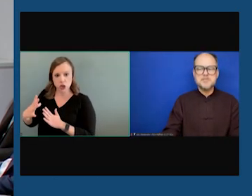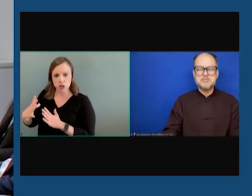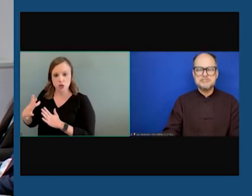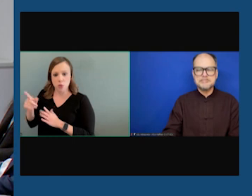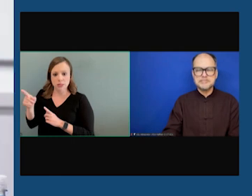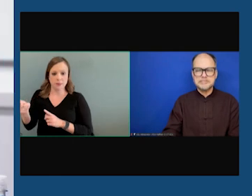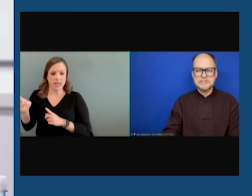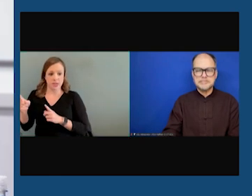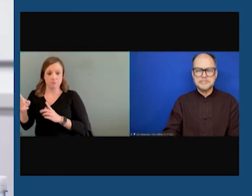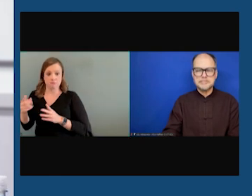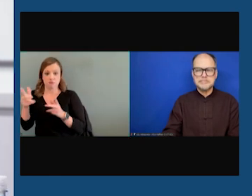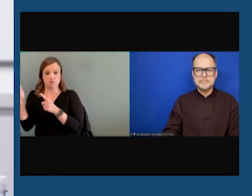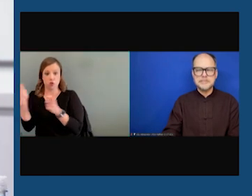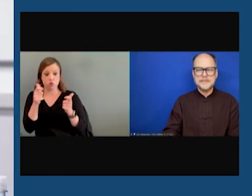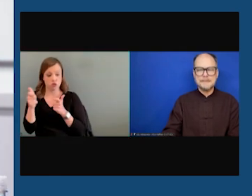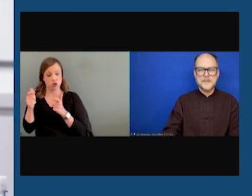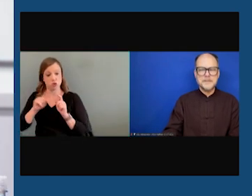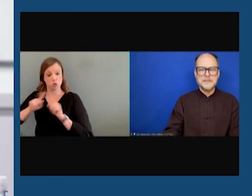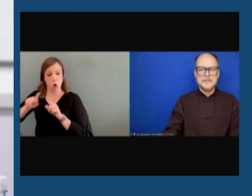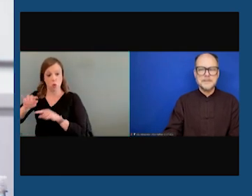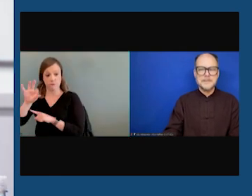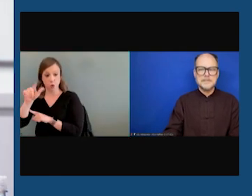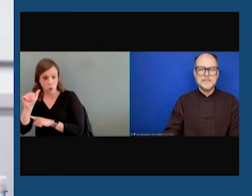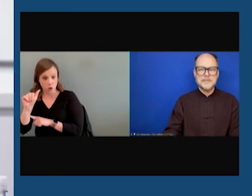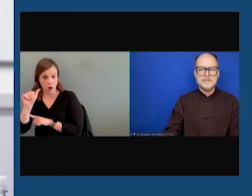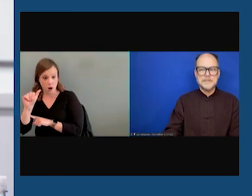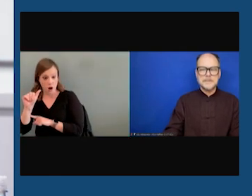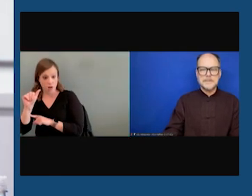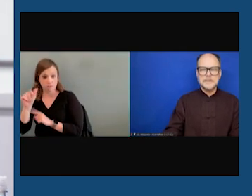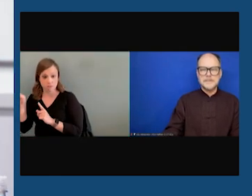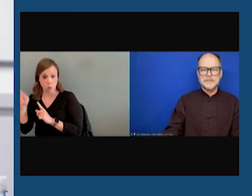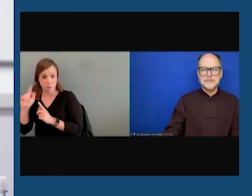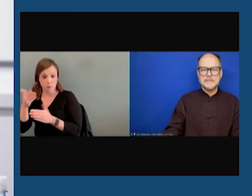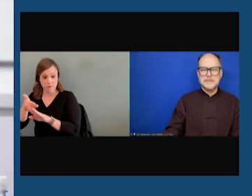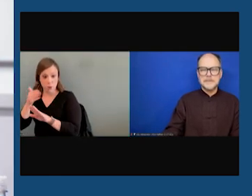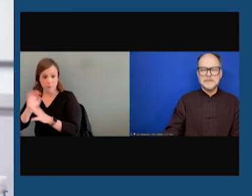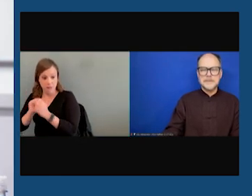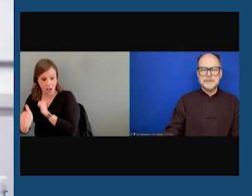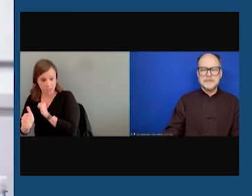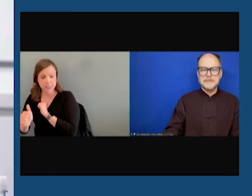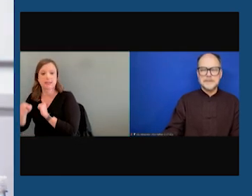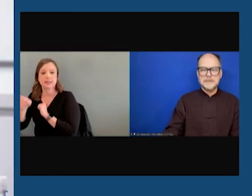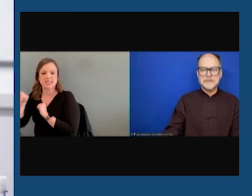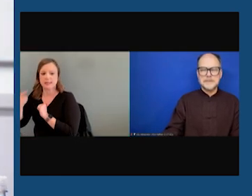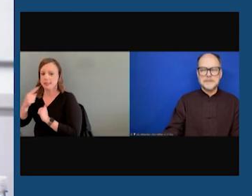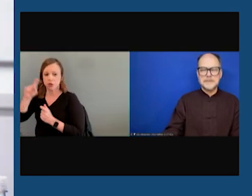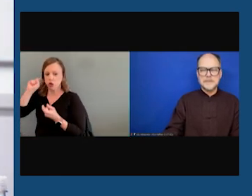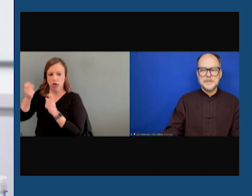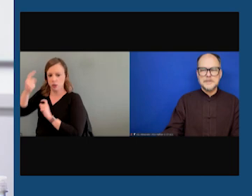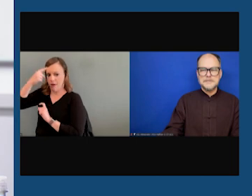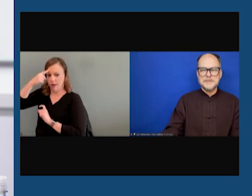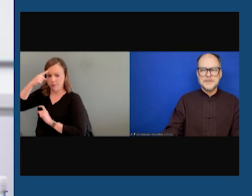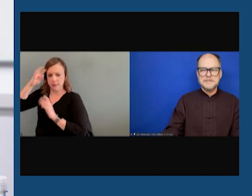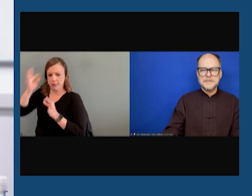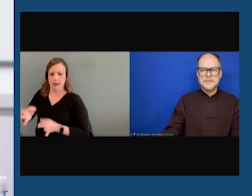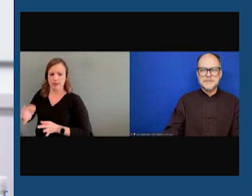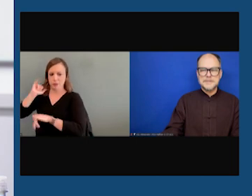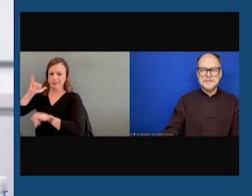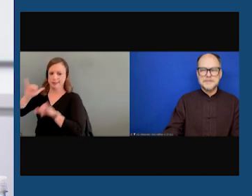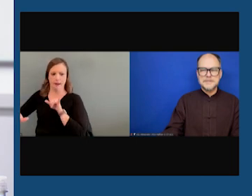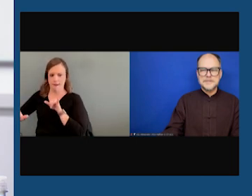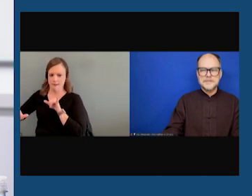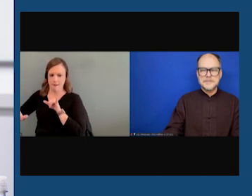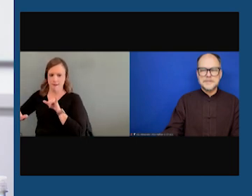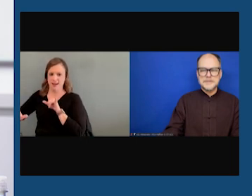Florida. And when he heard about this, even before he got it passed, he changed his mind and decided to stay. And he says, I'm going to be